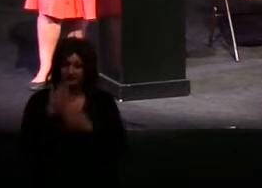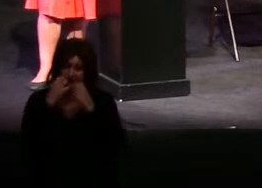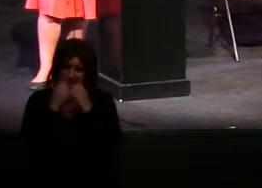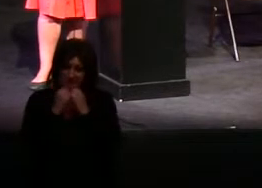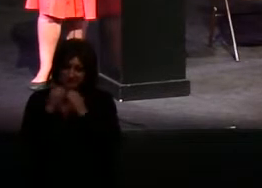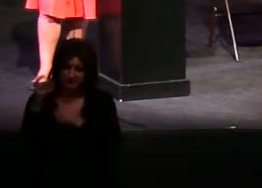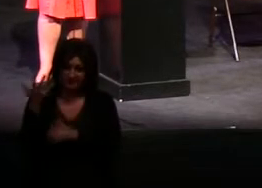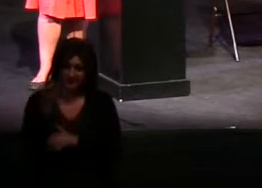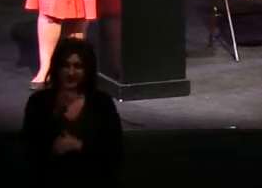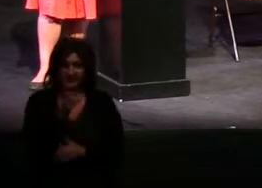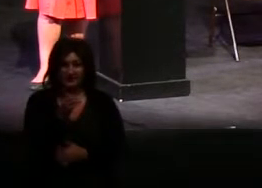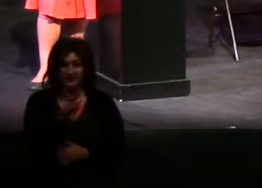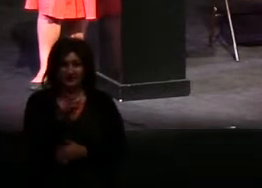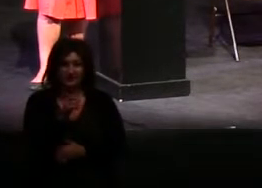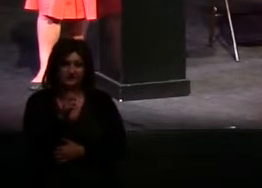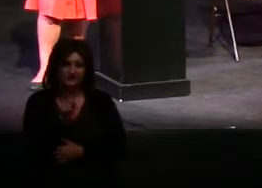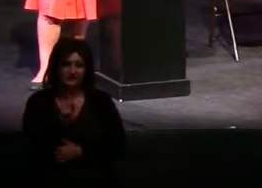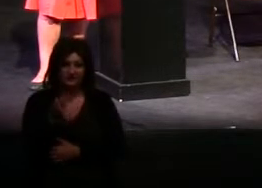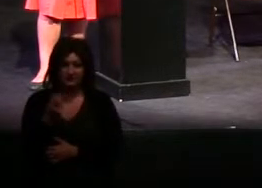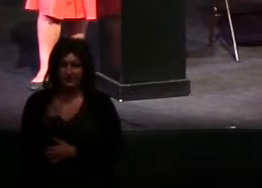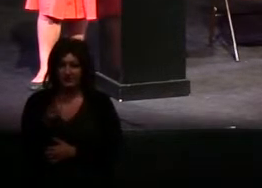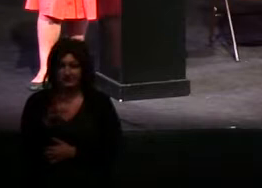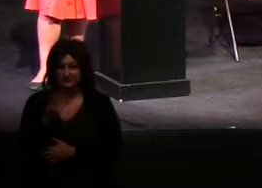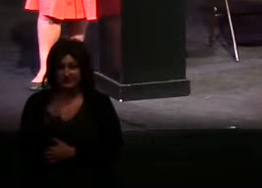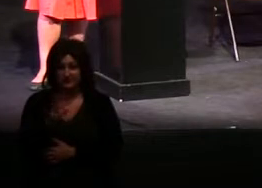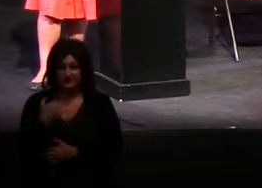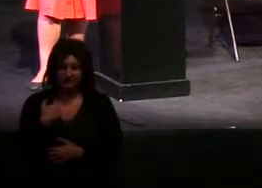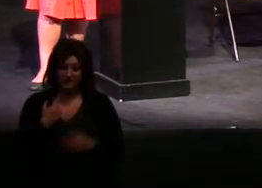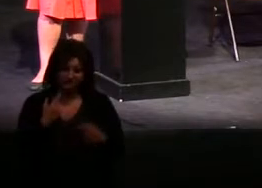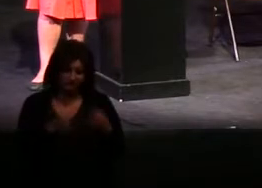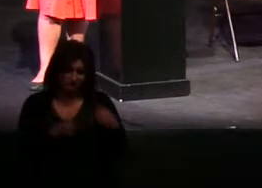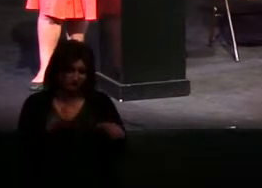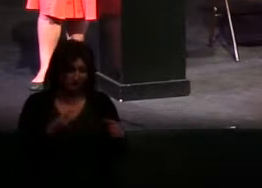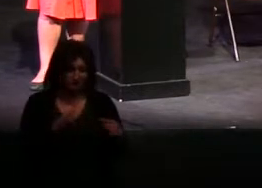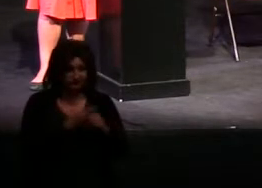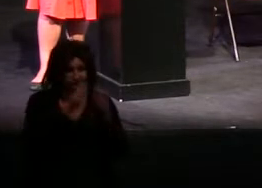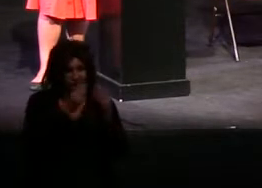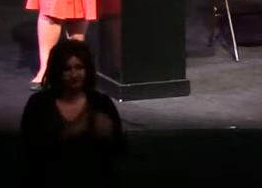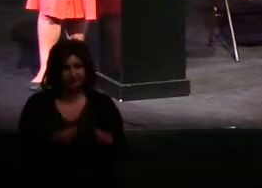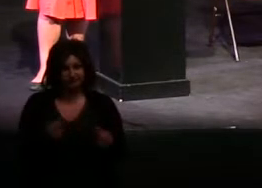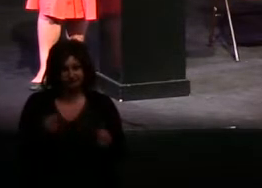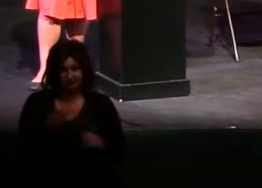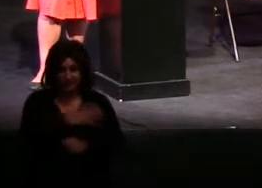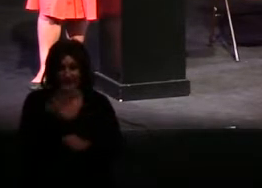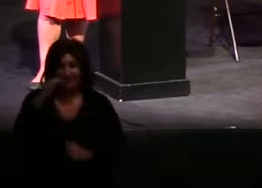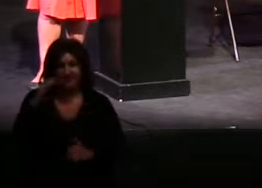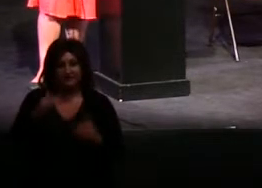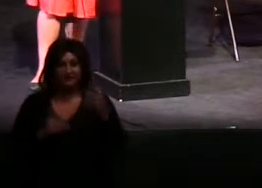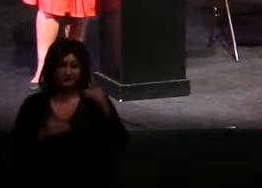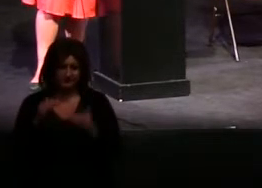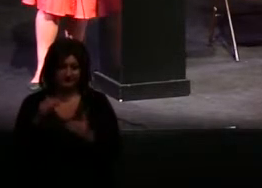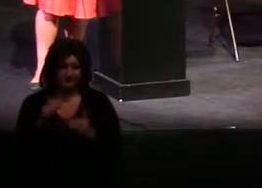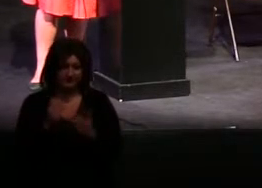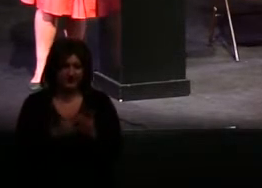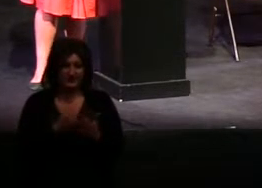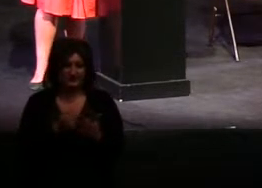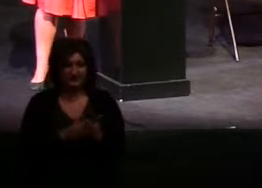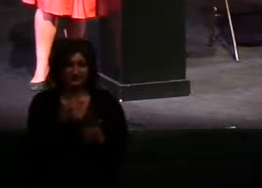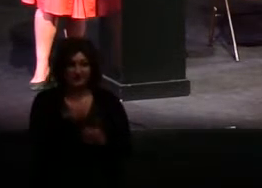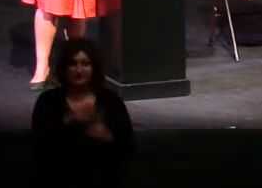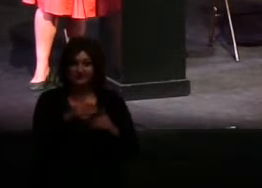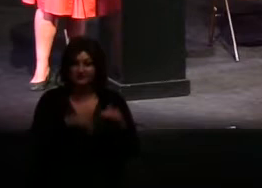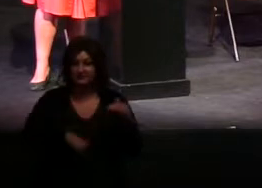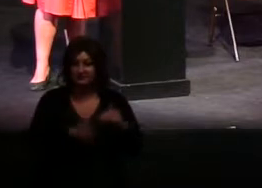Douglas hawthorn, conflicts resolved, powers balanced. Sometimes it takes less than a